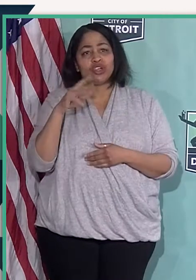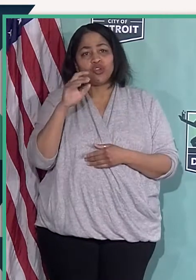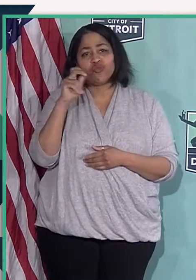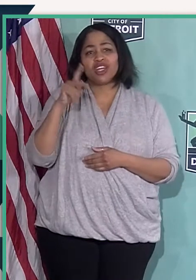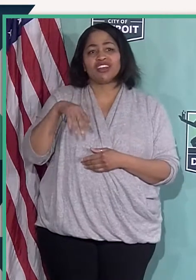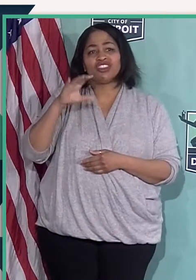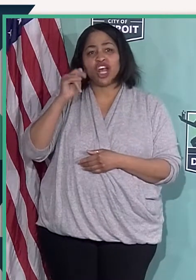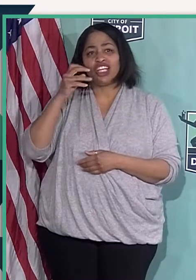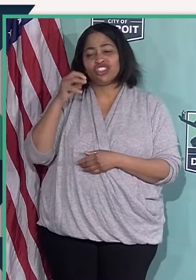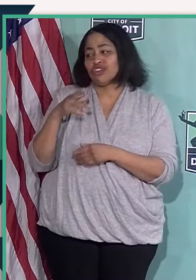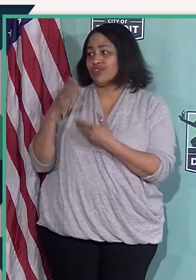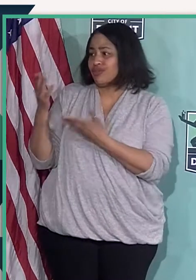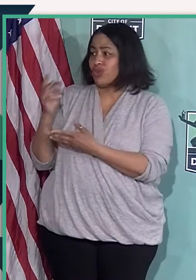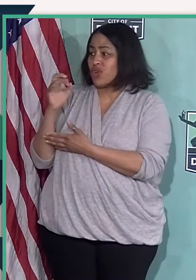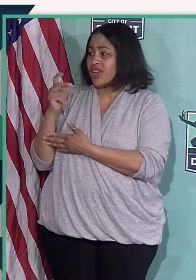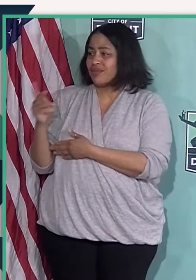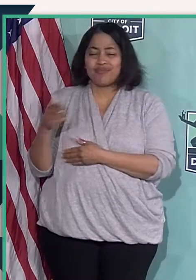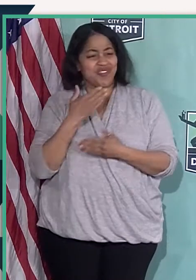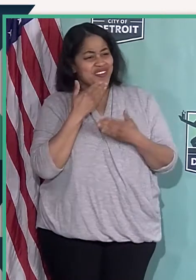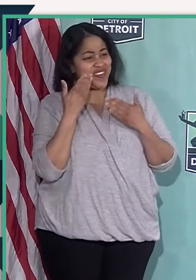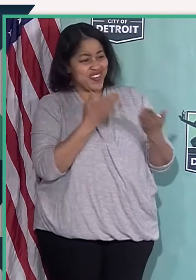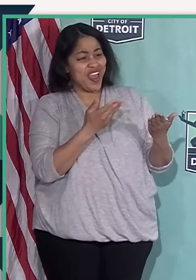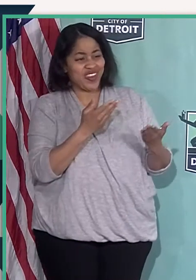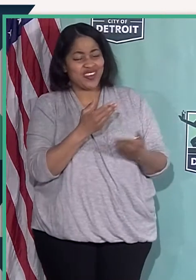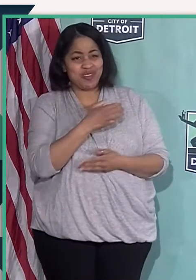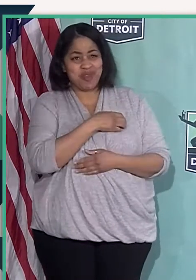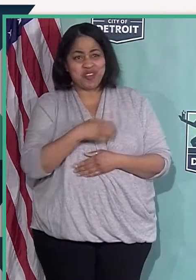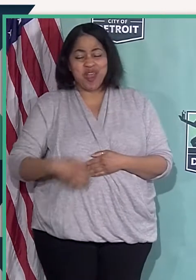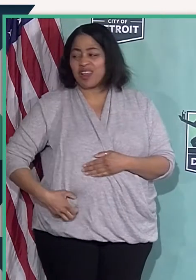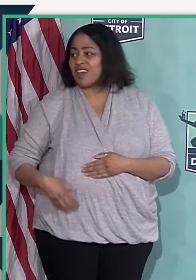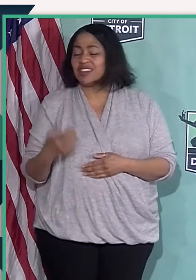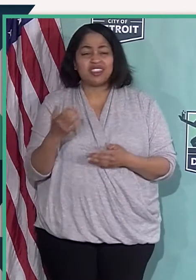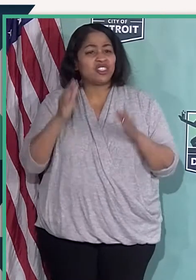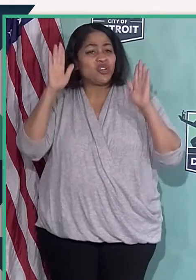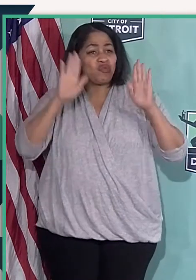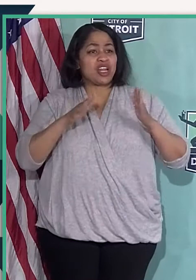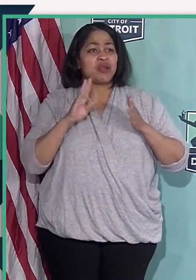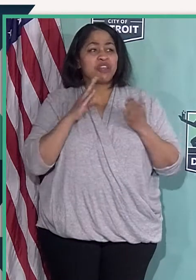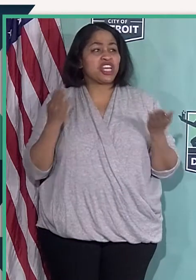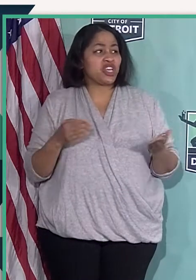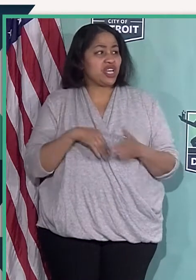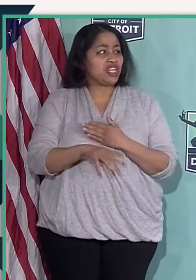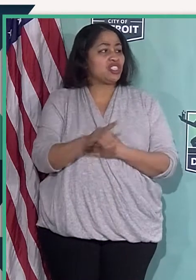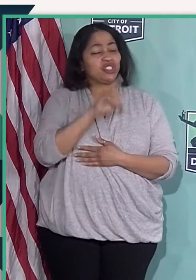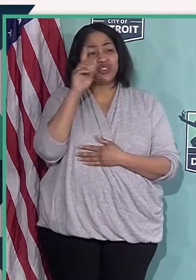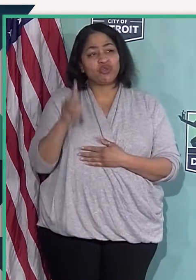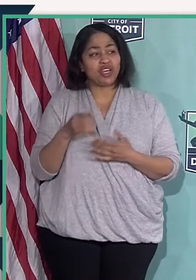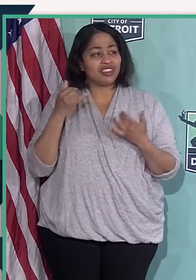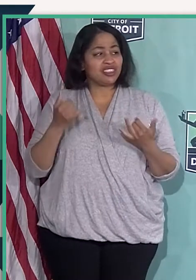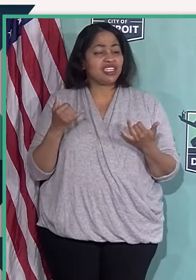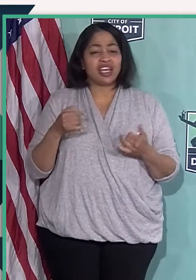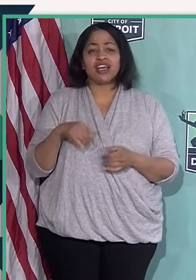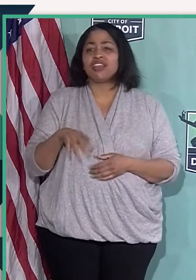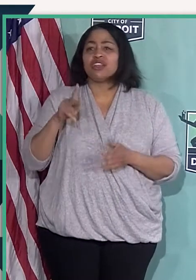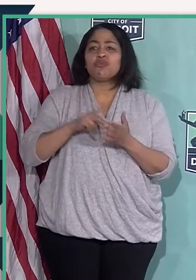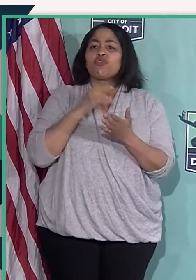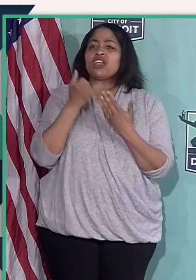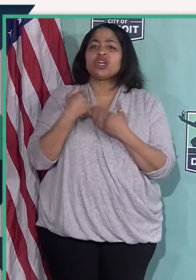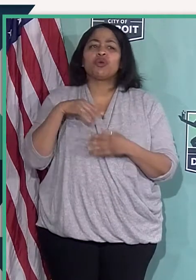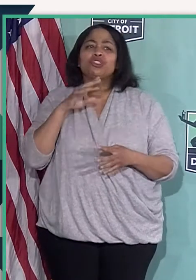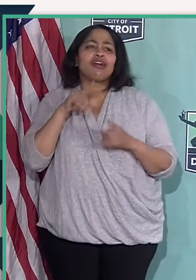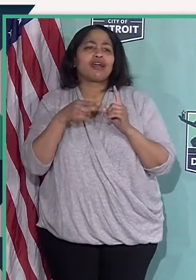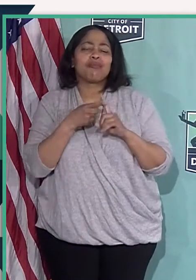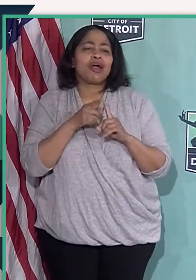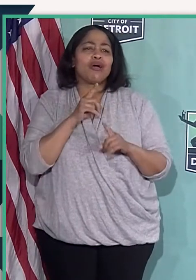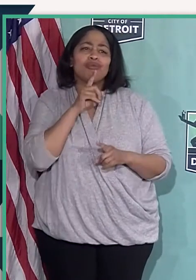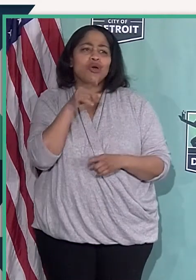Rick? Well, thank you, Mayor Duggan. It's great to be here in Detroit today. You know, the project that we're talking about